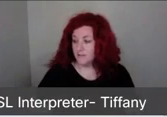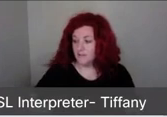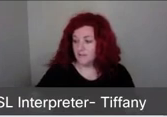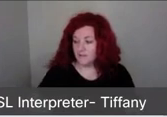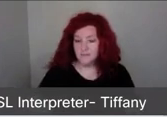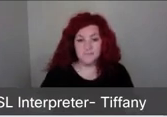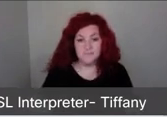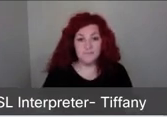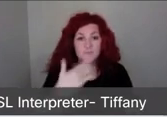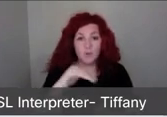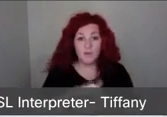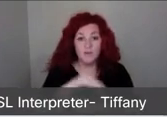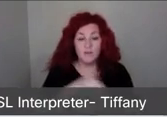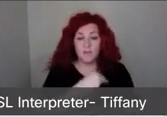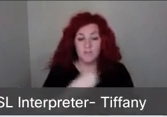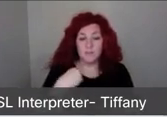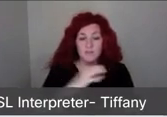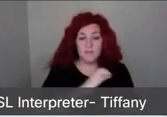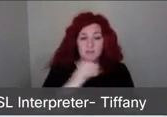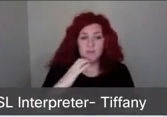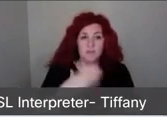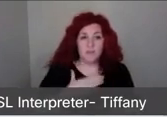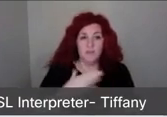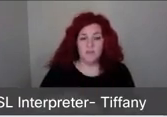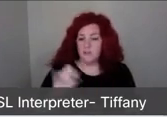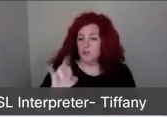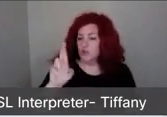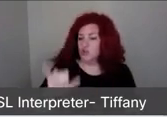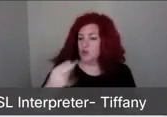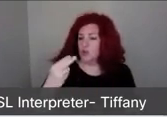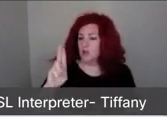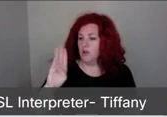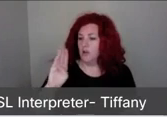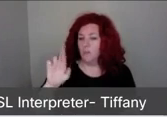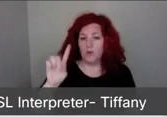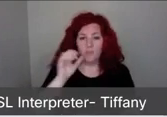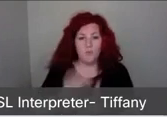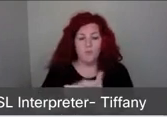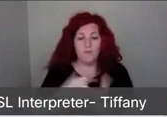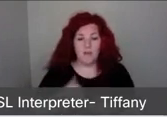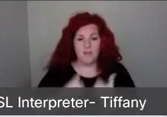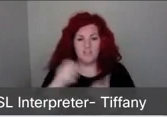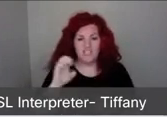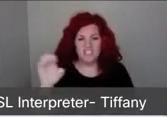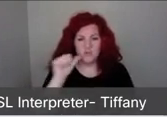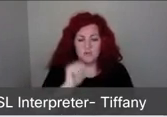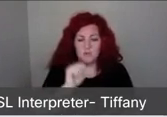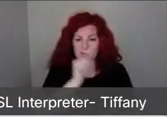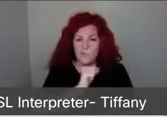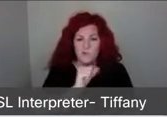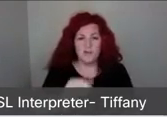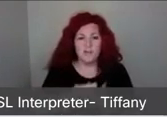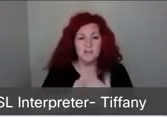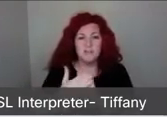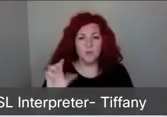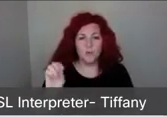Good evening, members of the commission. My name is Jerry Hubbard, and my wife and I live in Eastern Arizona in the town of